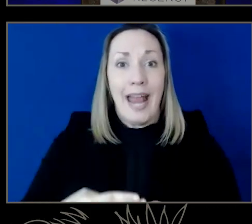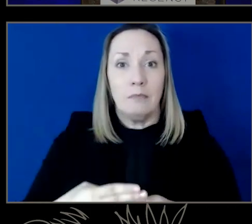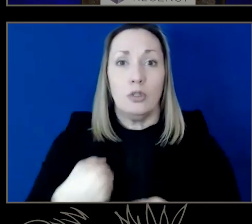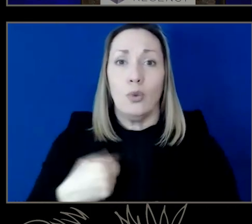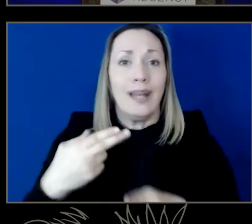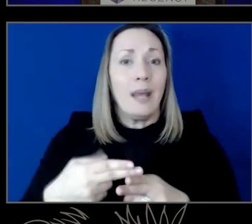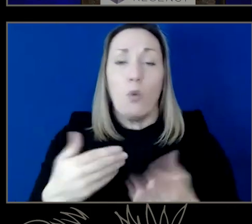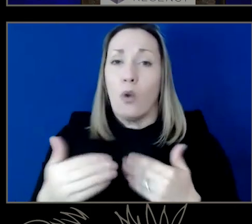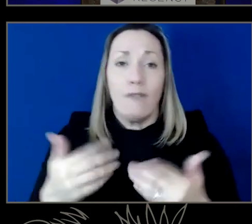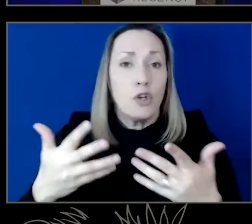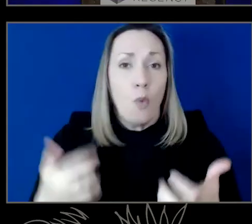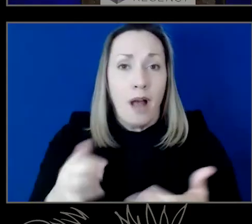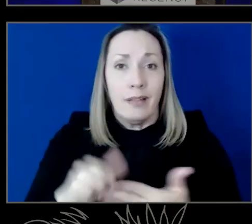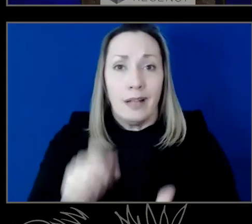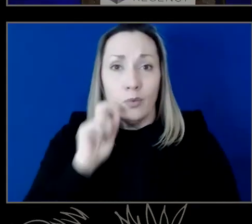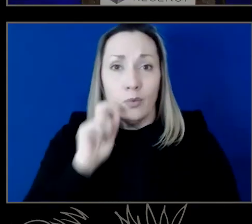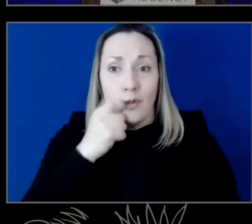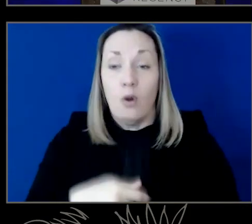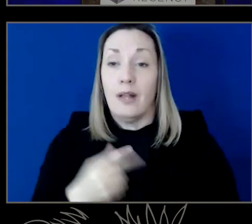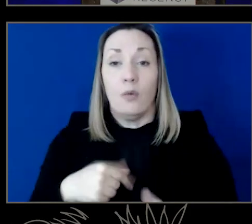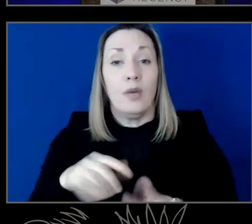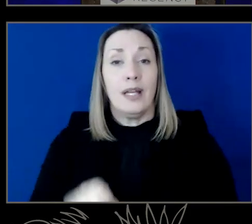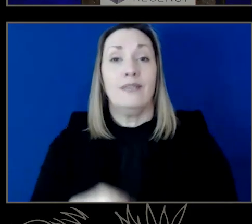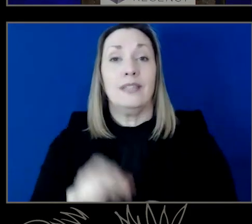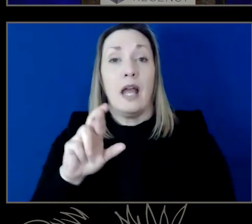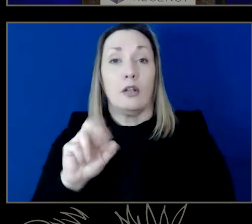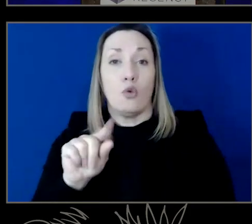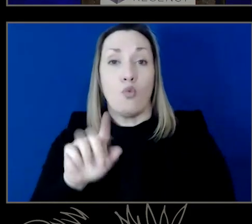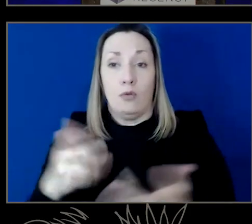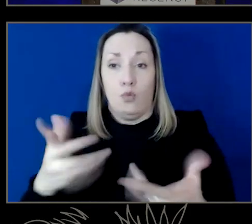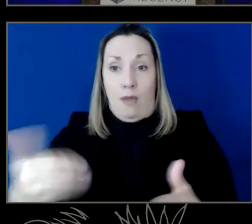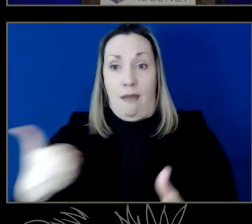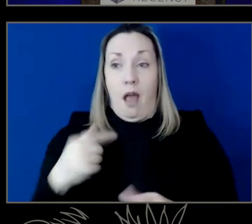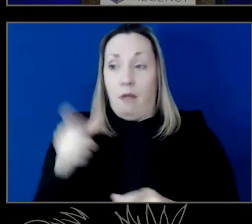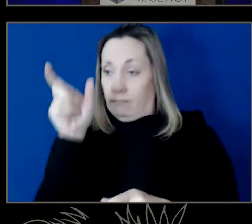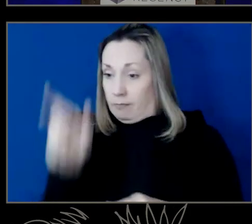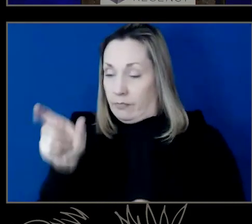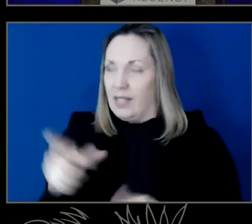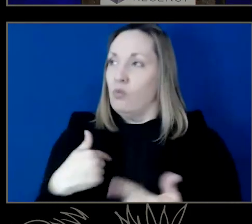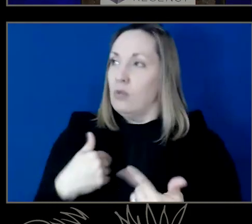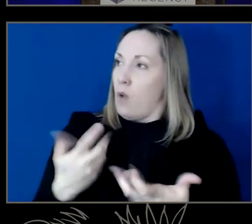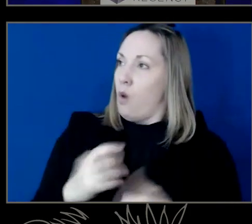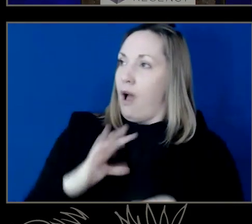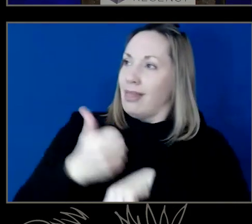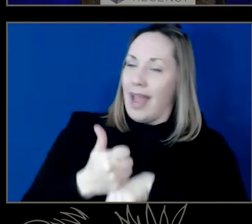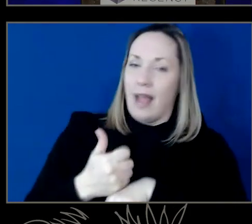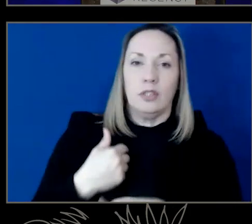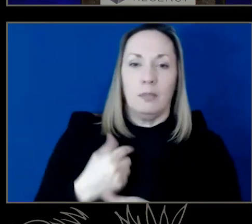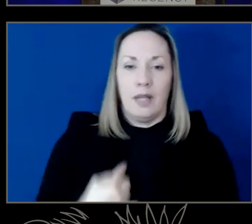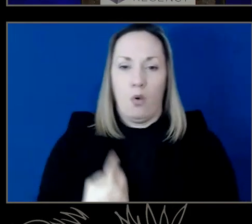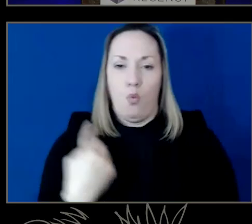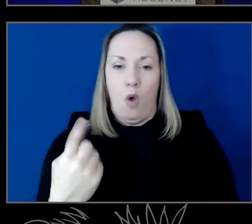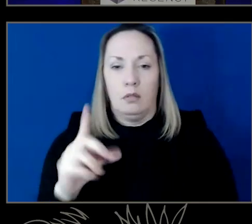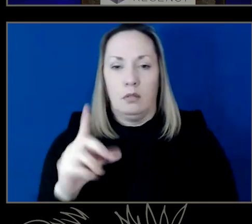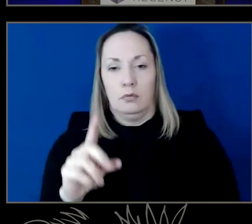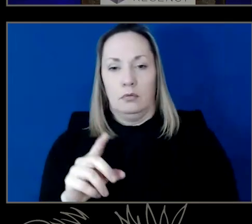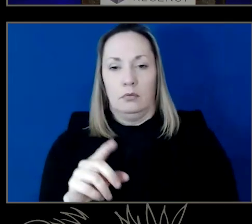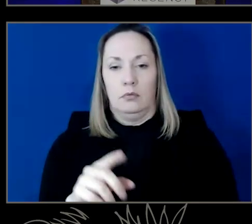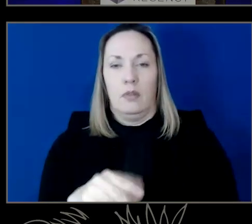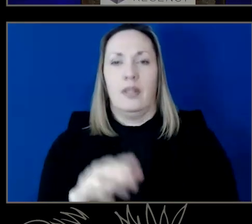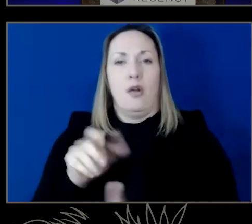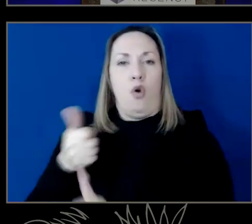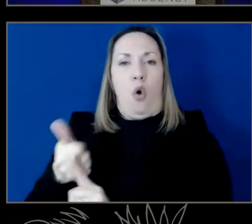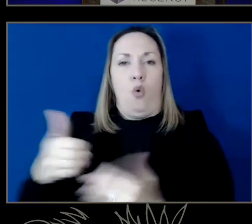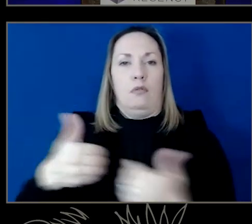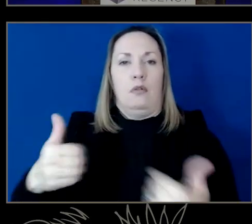cool, right? And then we can even take the routes that we have, and we could say, okay, well, I want all the layouts to be in their own directory, so we can pull those up into their own directory. We